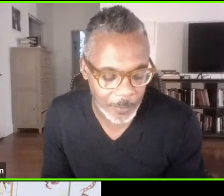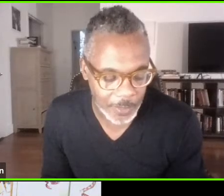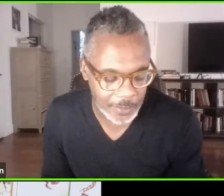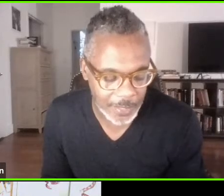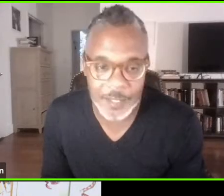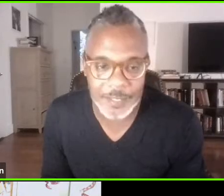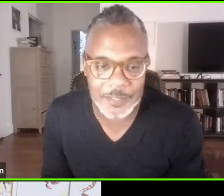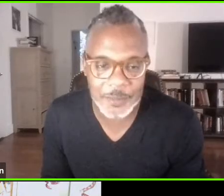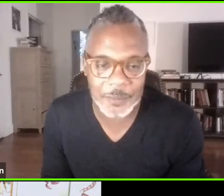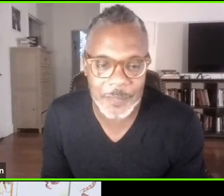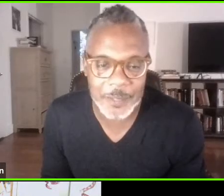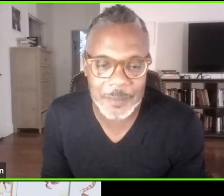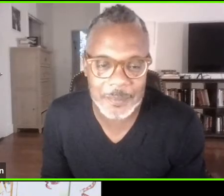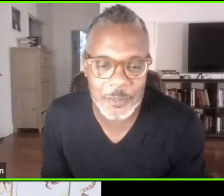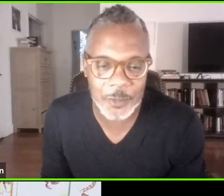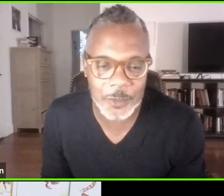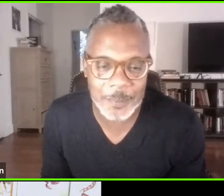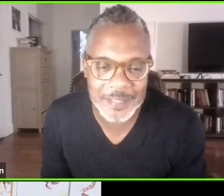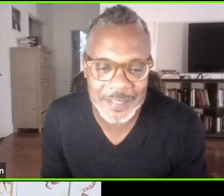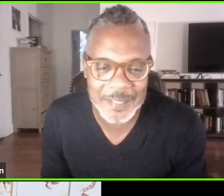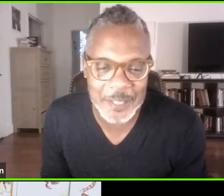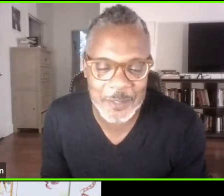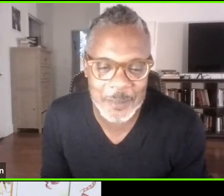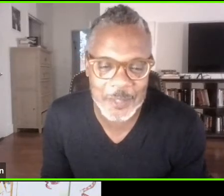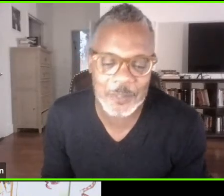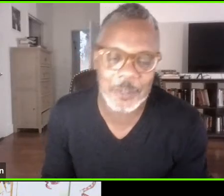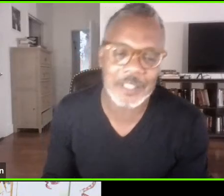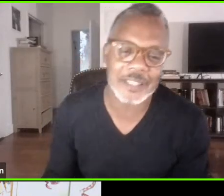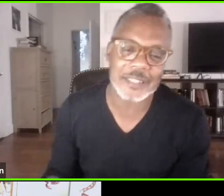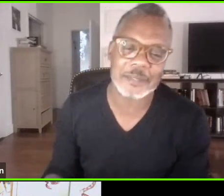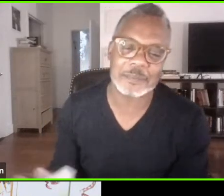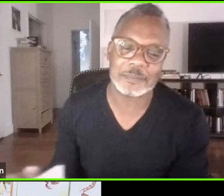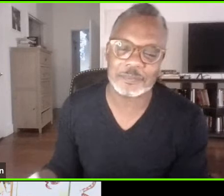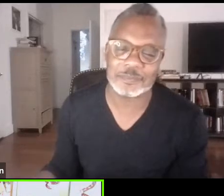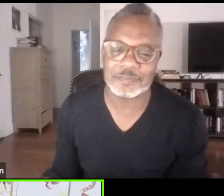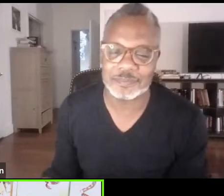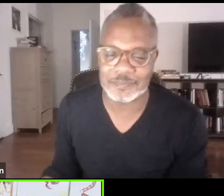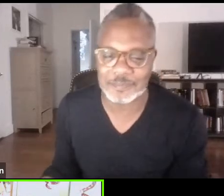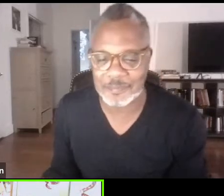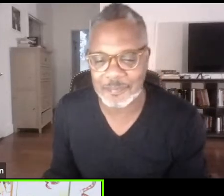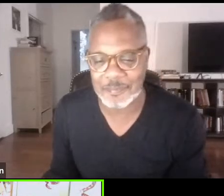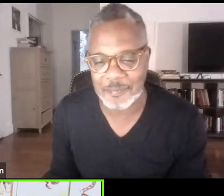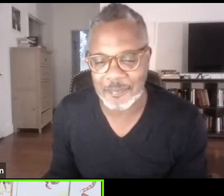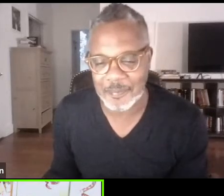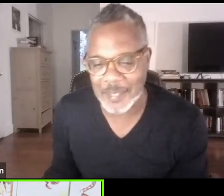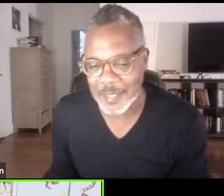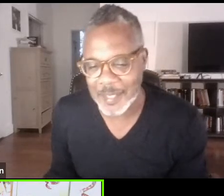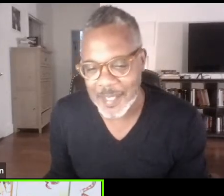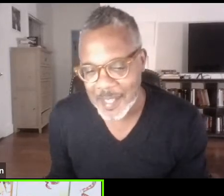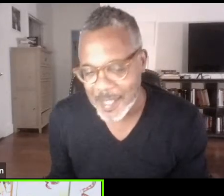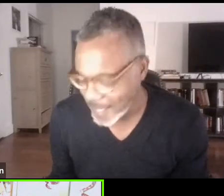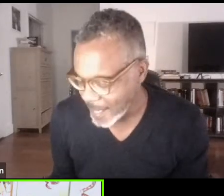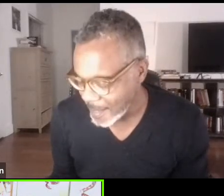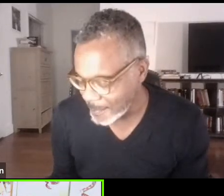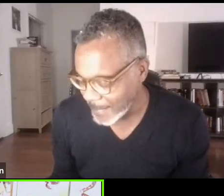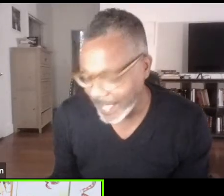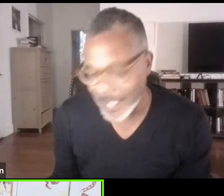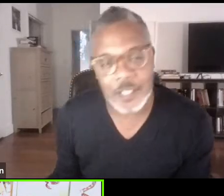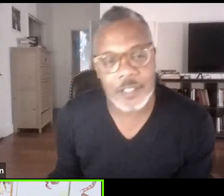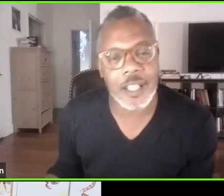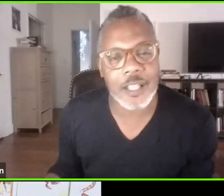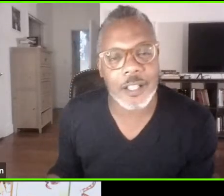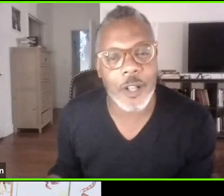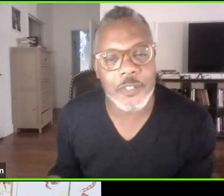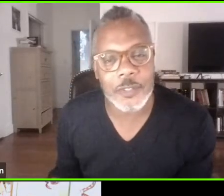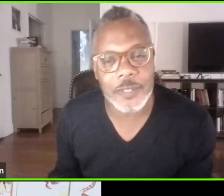Emmy Award. And so welcome to Molly. Thank you so much for joining us. Oh man, my pleasure to be here, Chris.